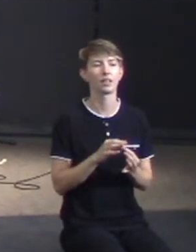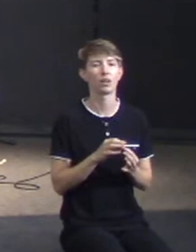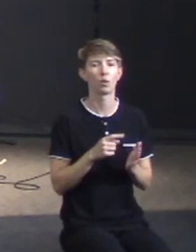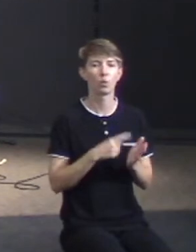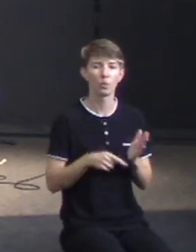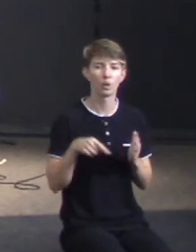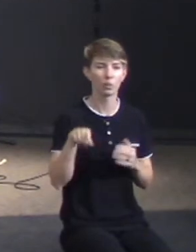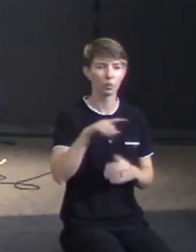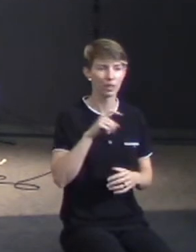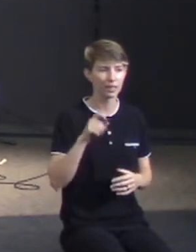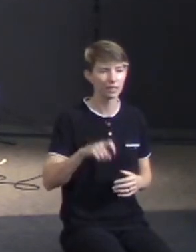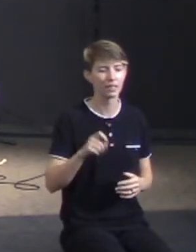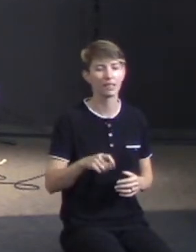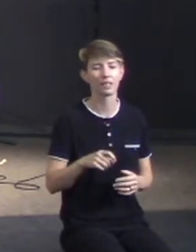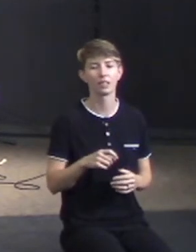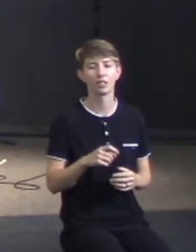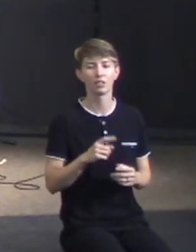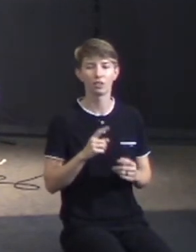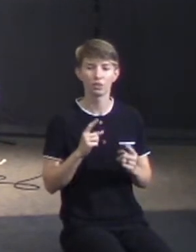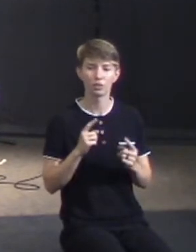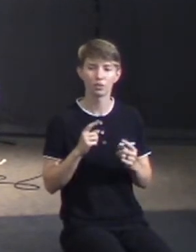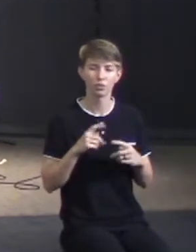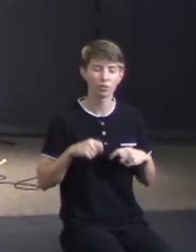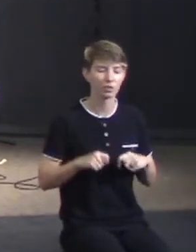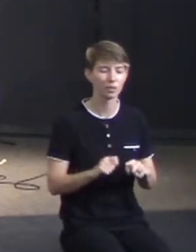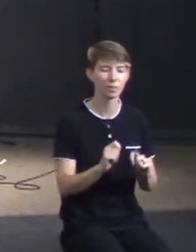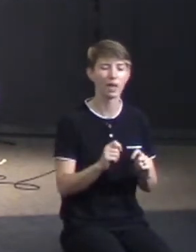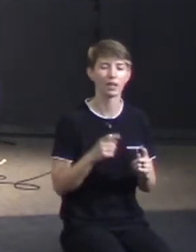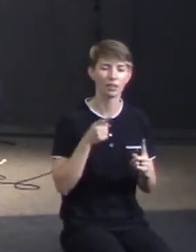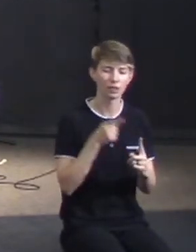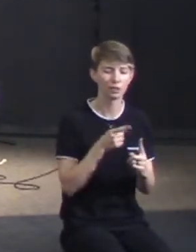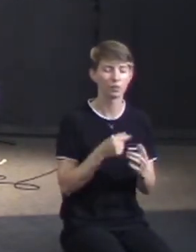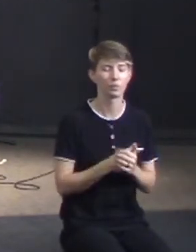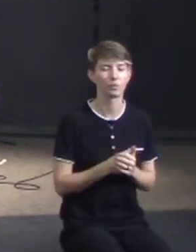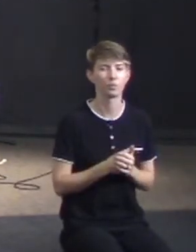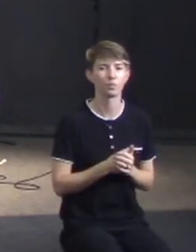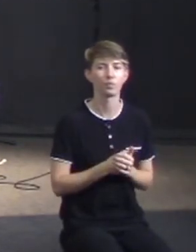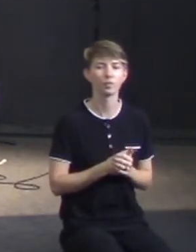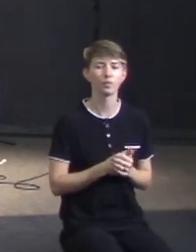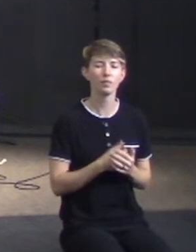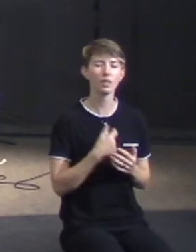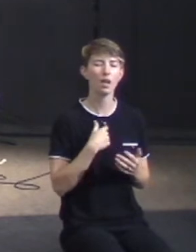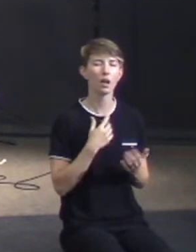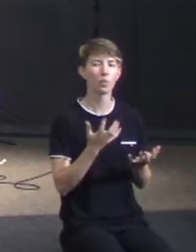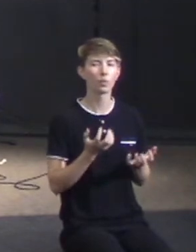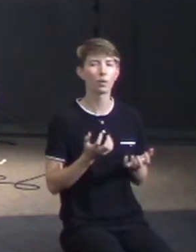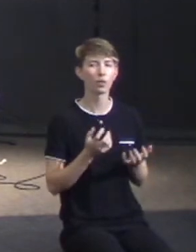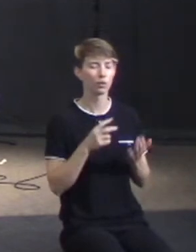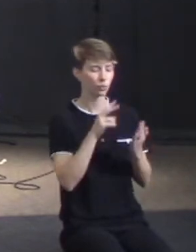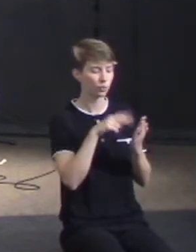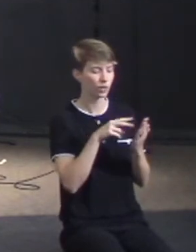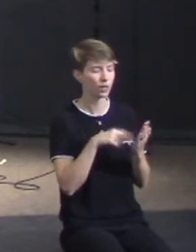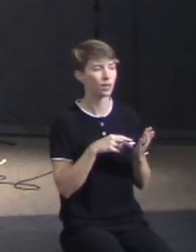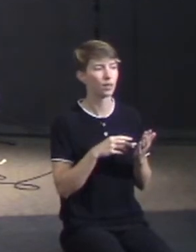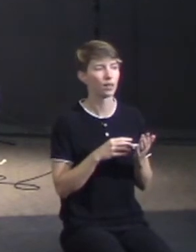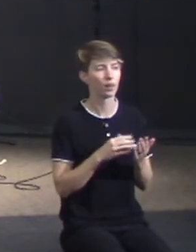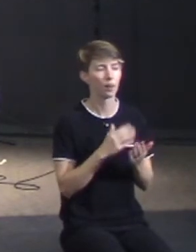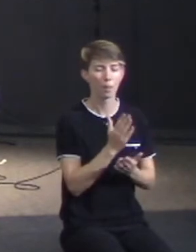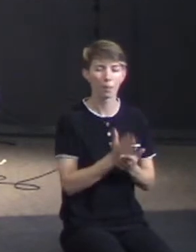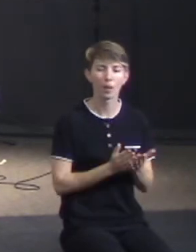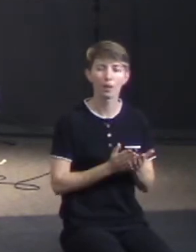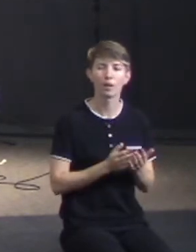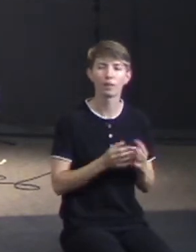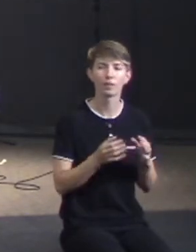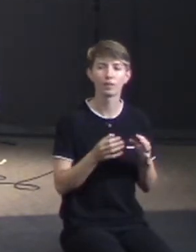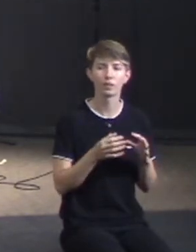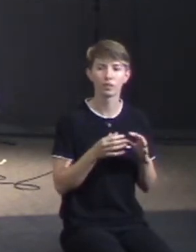to as a congregation. I want to read a chunk of scripture, because that way, in case you don't hear anything